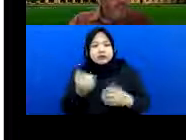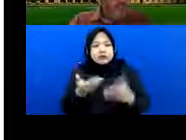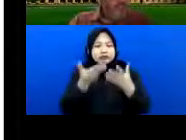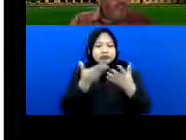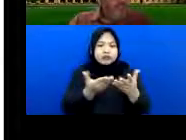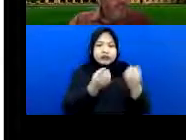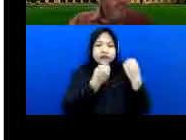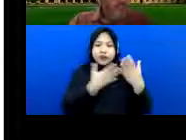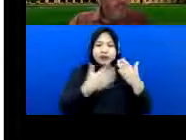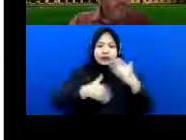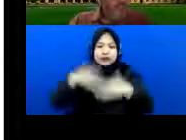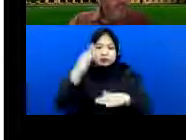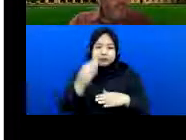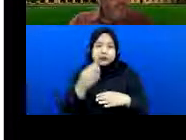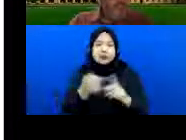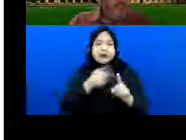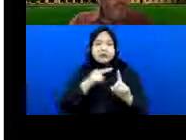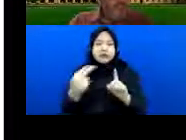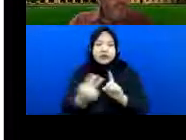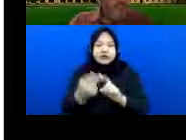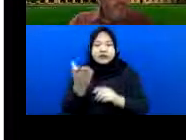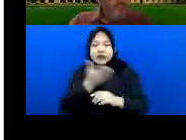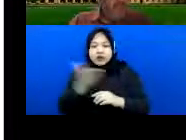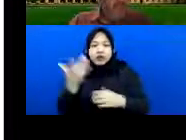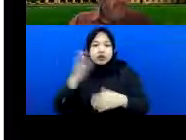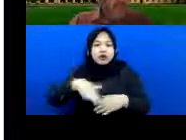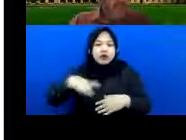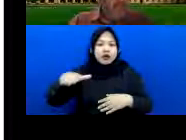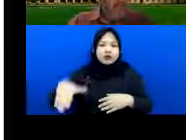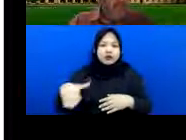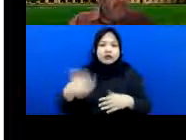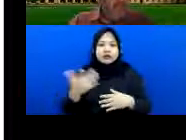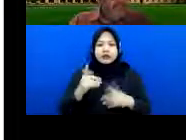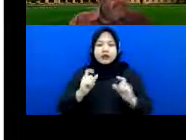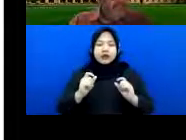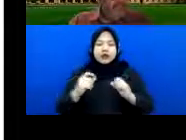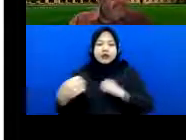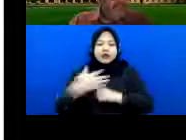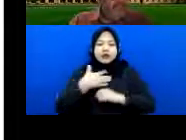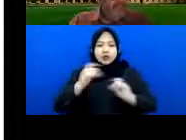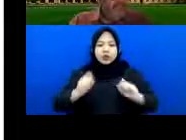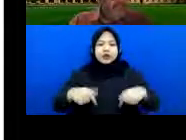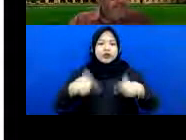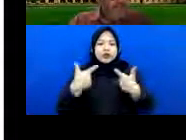information regarding the perspective of children with disability and the lifetime consequences.